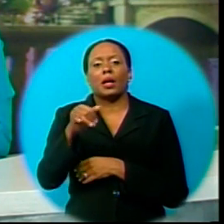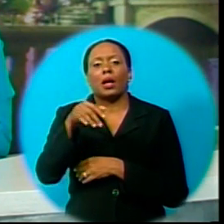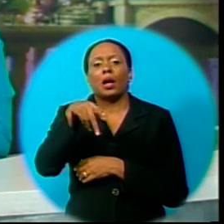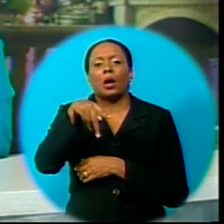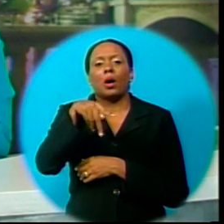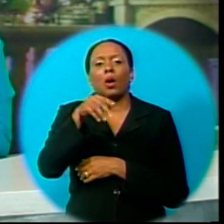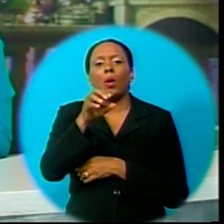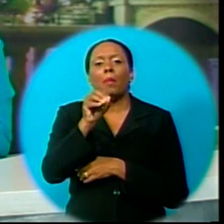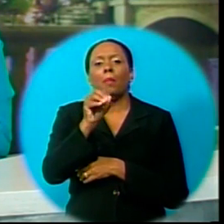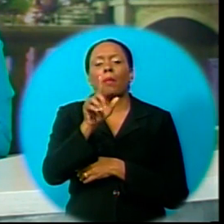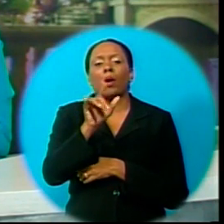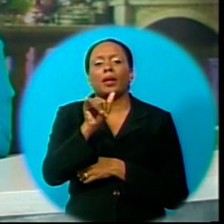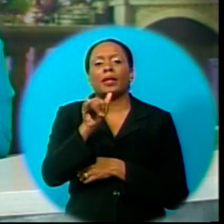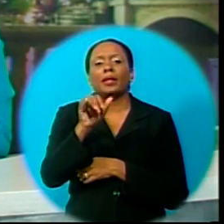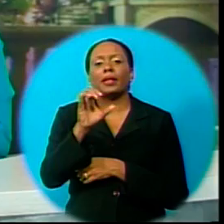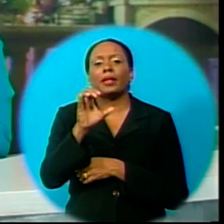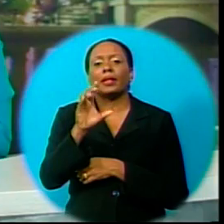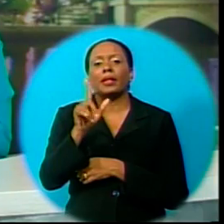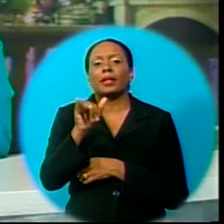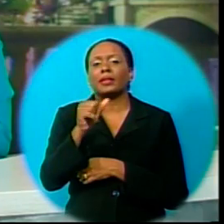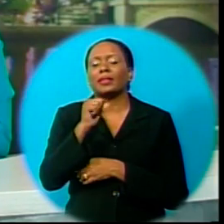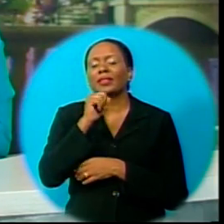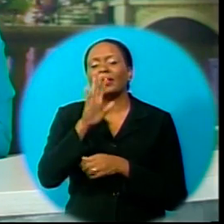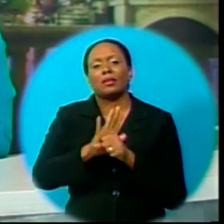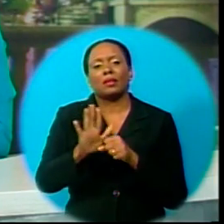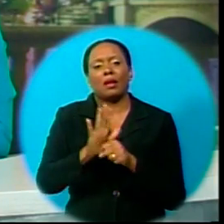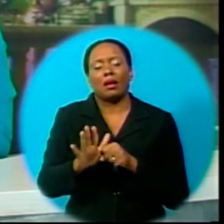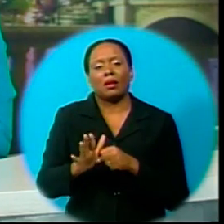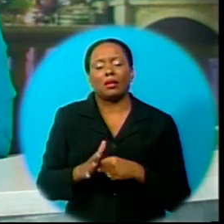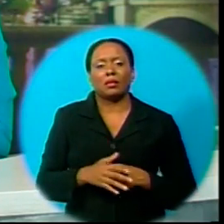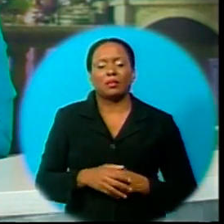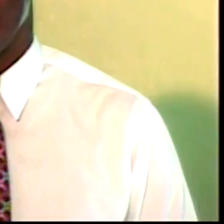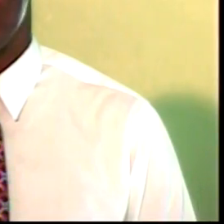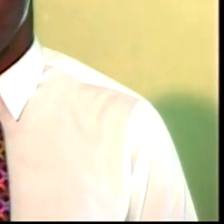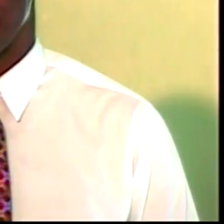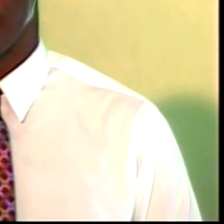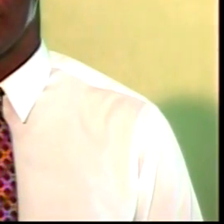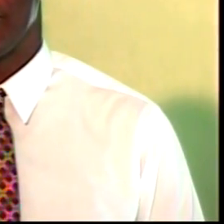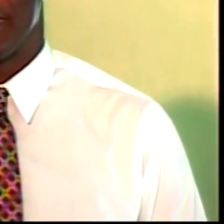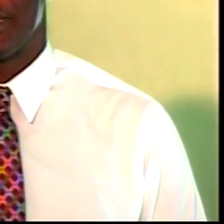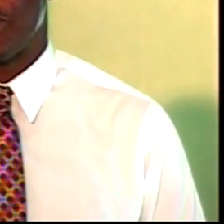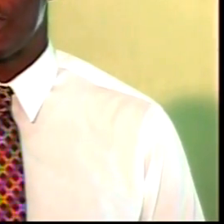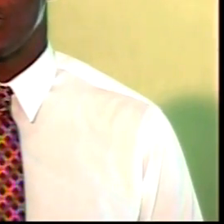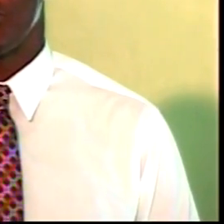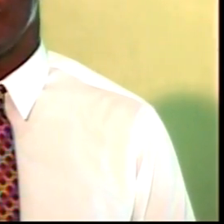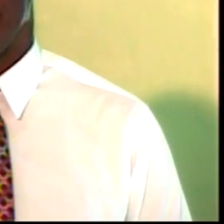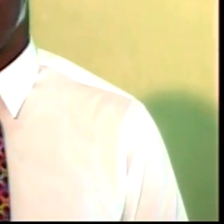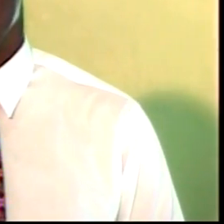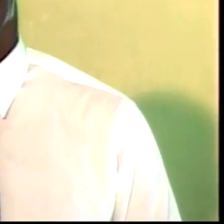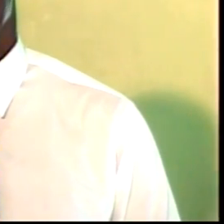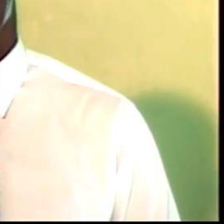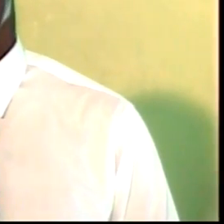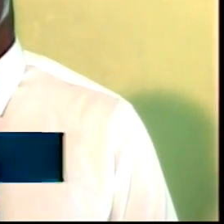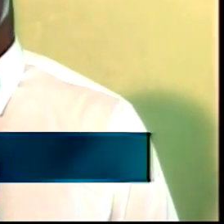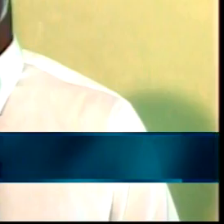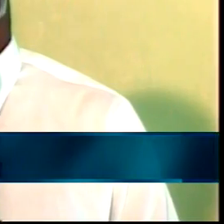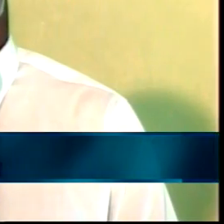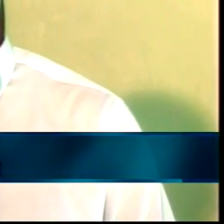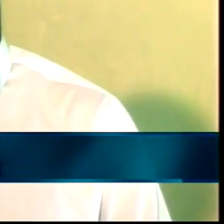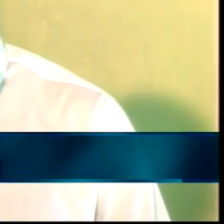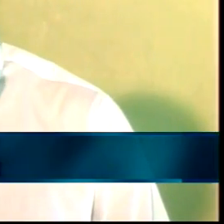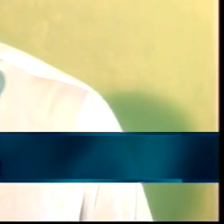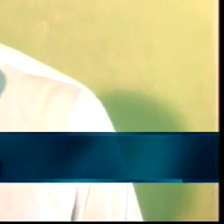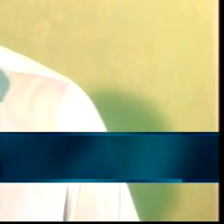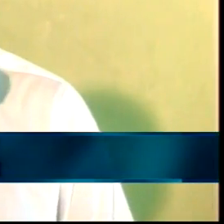people with mental health issues, it's not enough. We continue to recognize, however, that we do have a need for greater